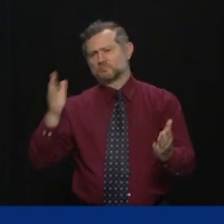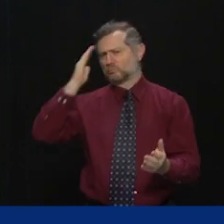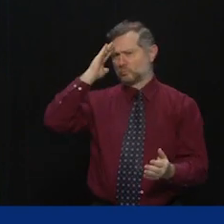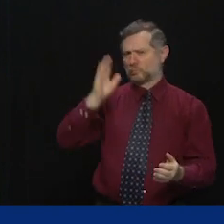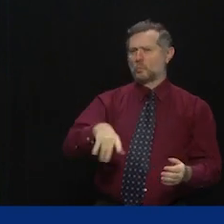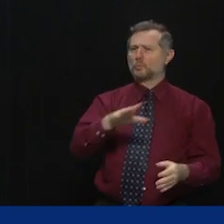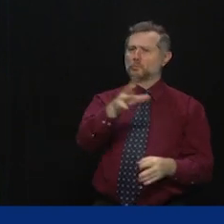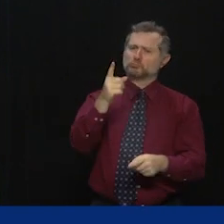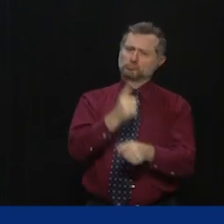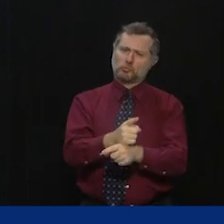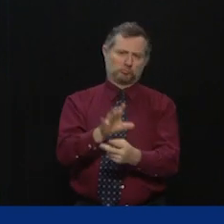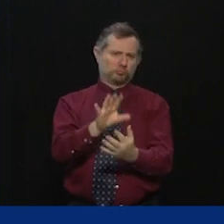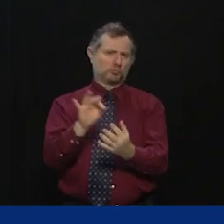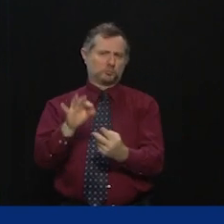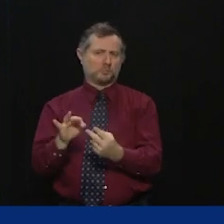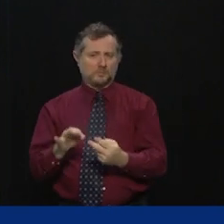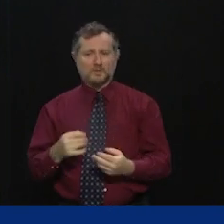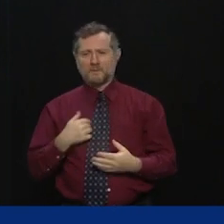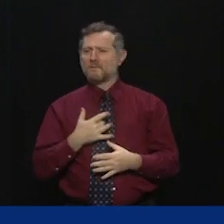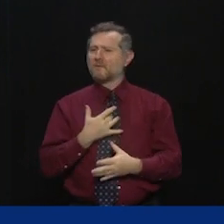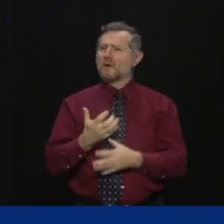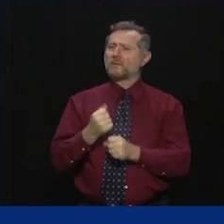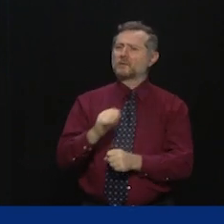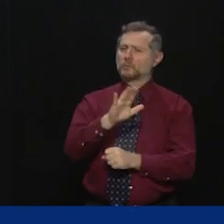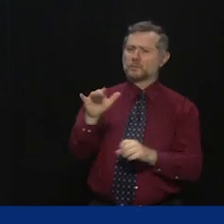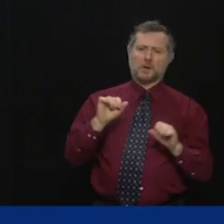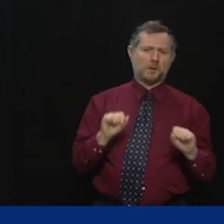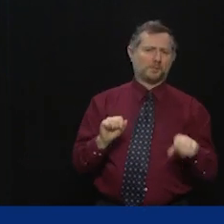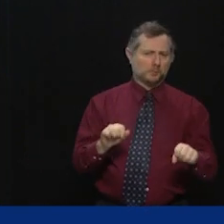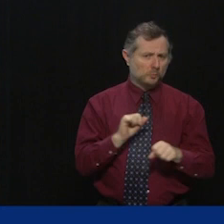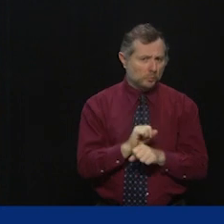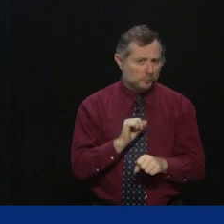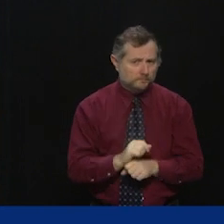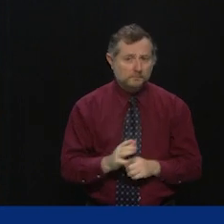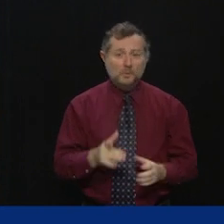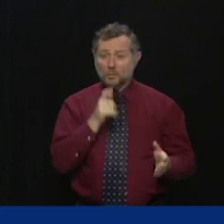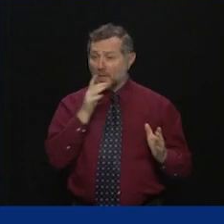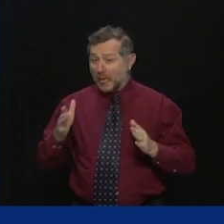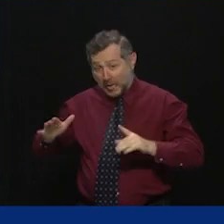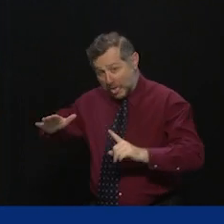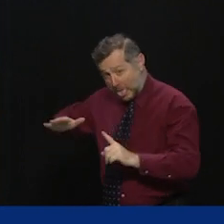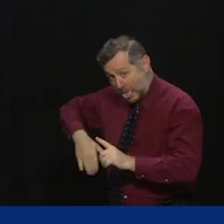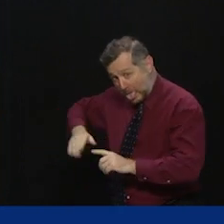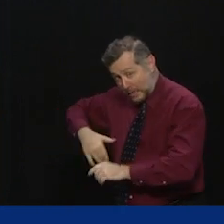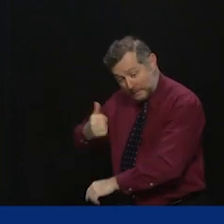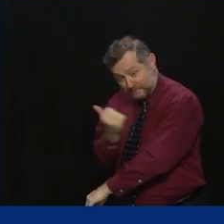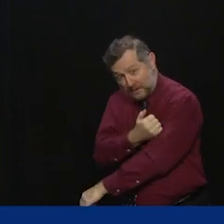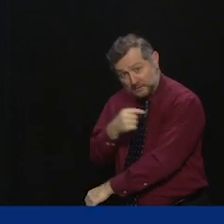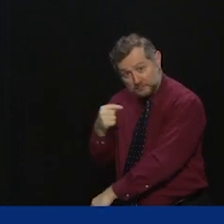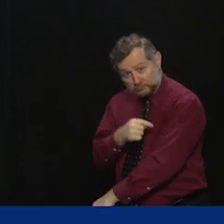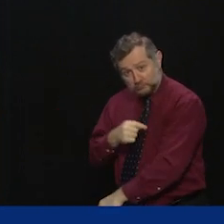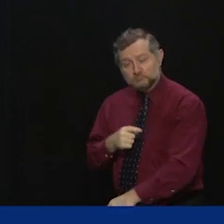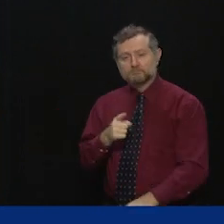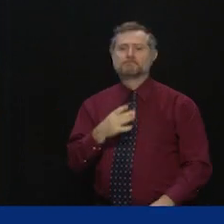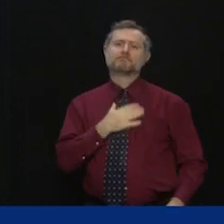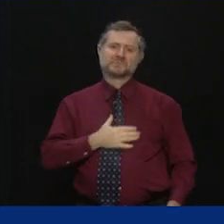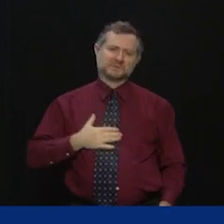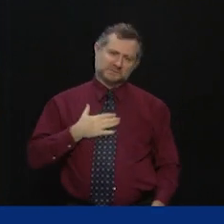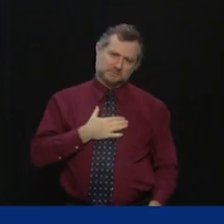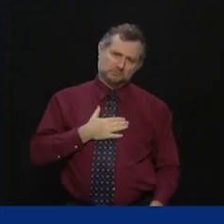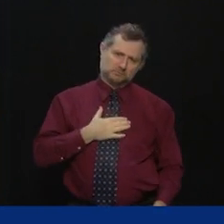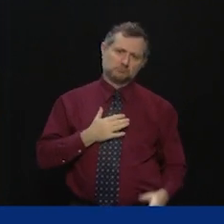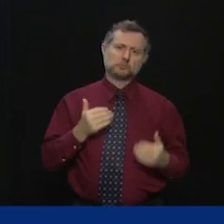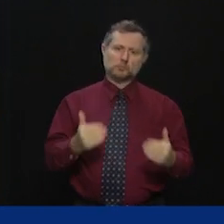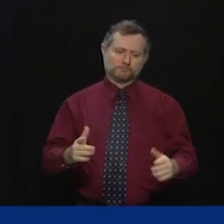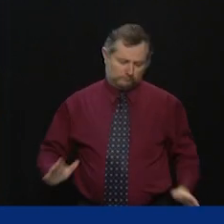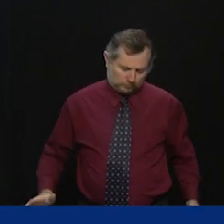do have the confidence we need. And to those who've not yet made that decision, please do the right thing. We have a